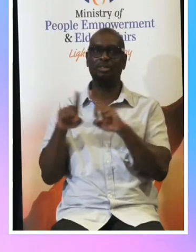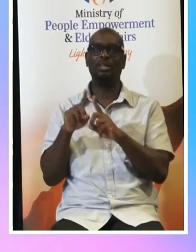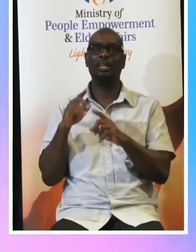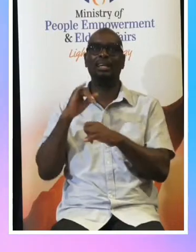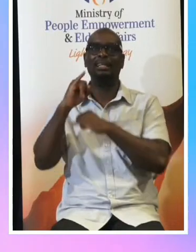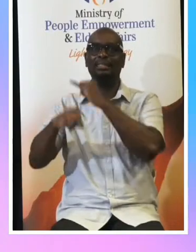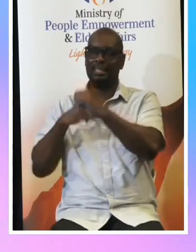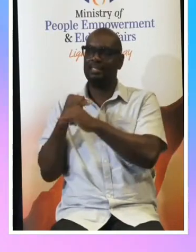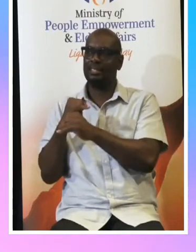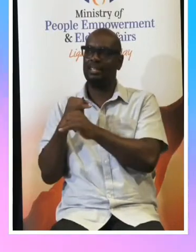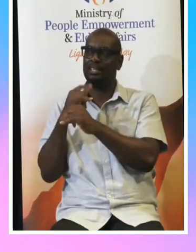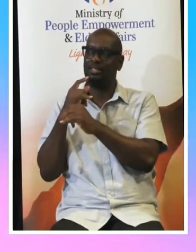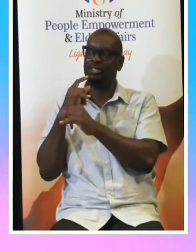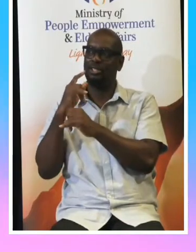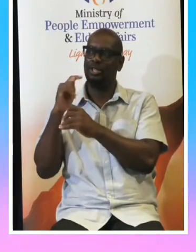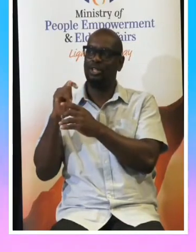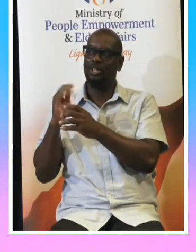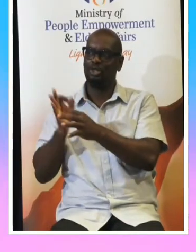international trade policy.